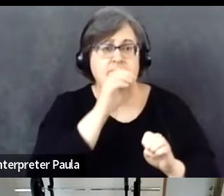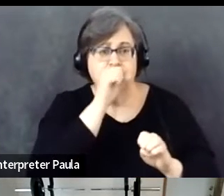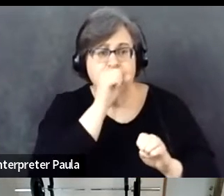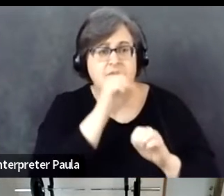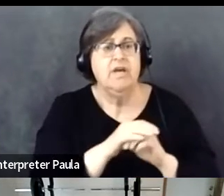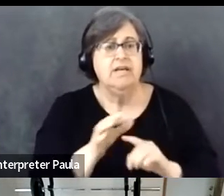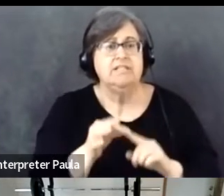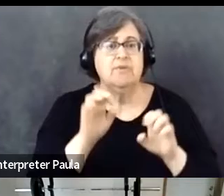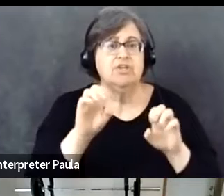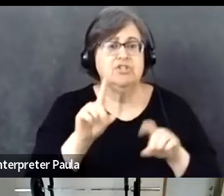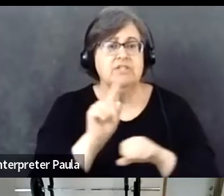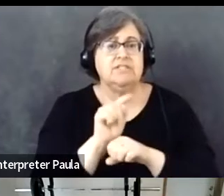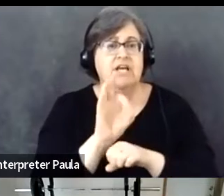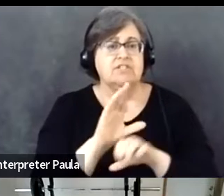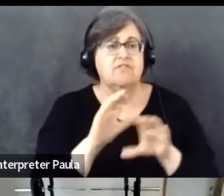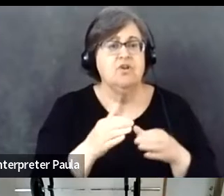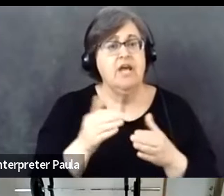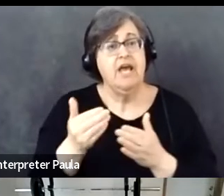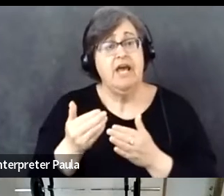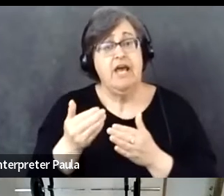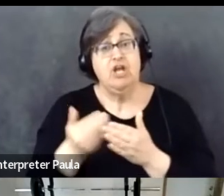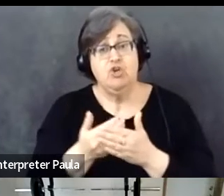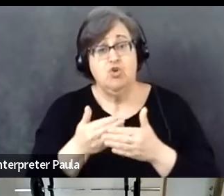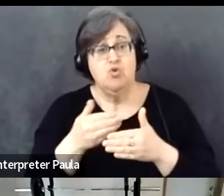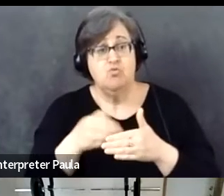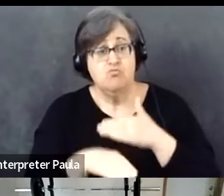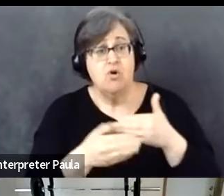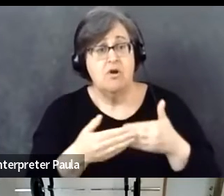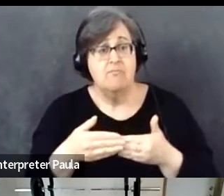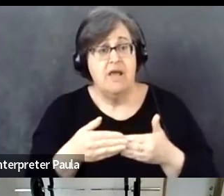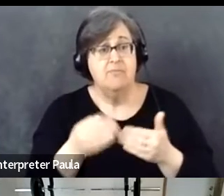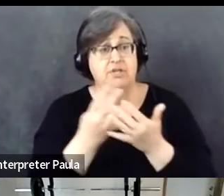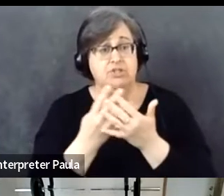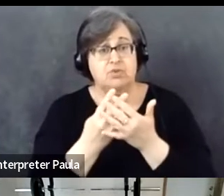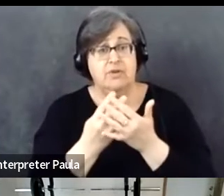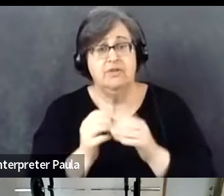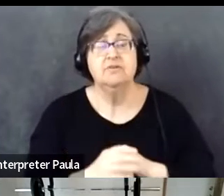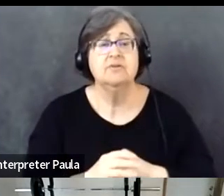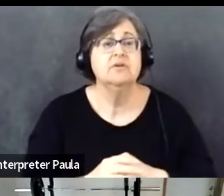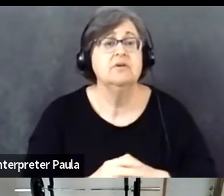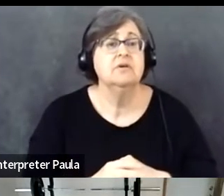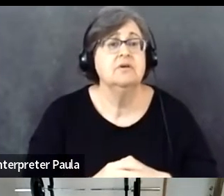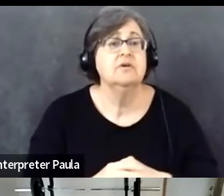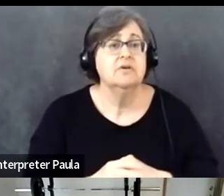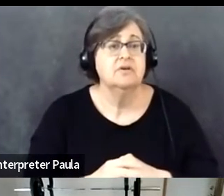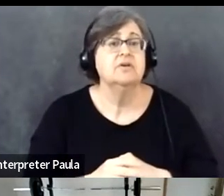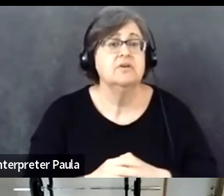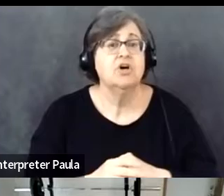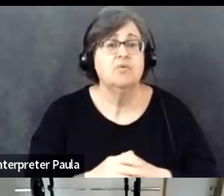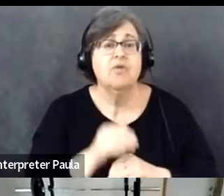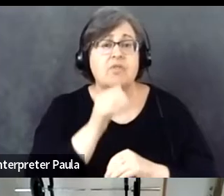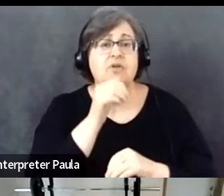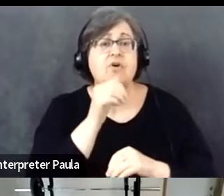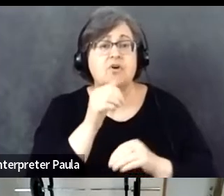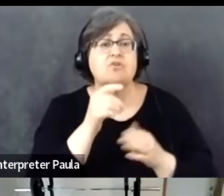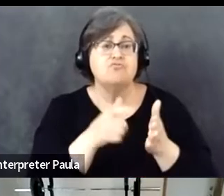that I'm going to highlight just really briefly is the first one, the special education task force and private school setting. That was one that we